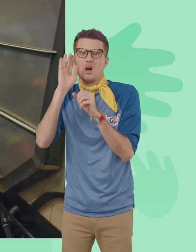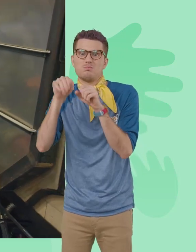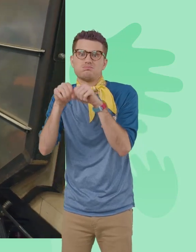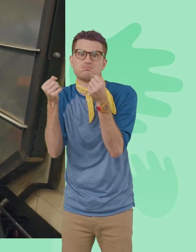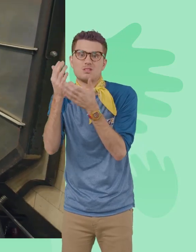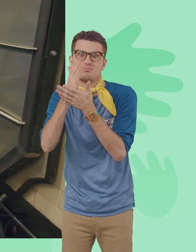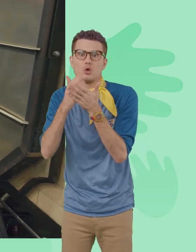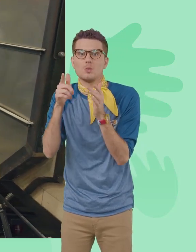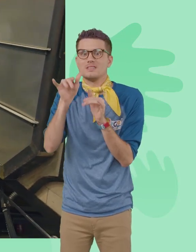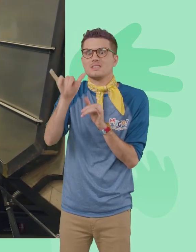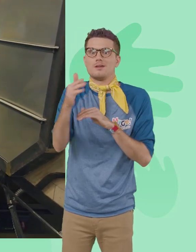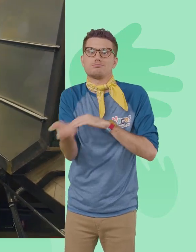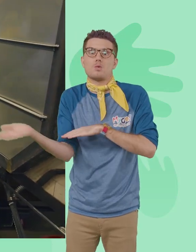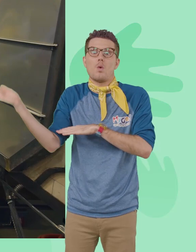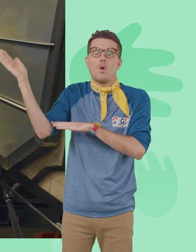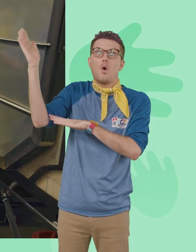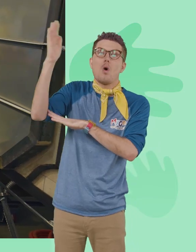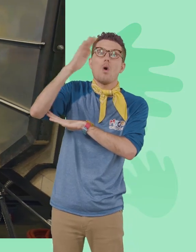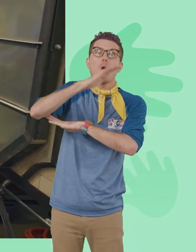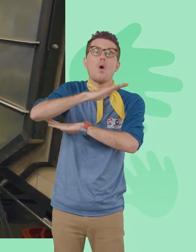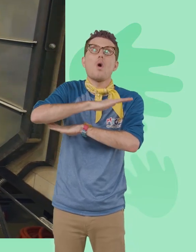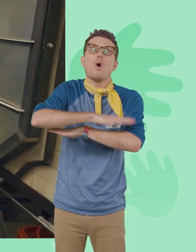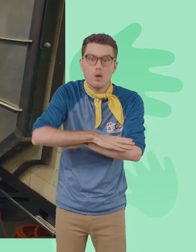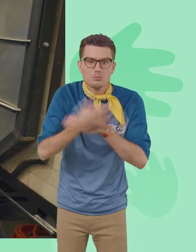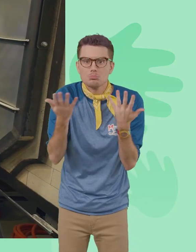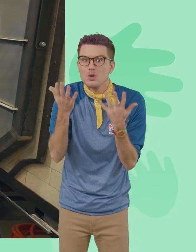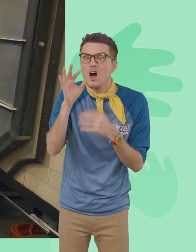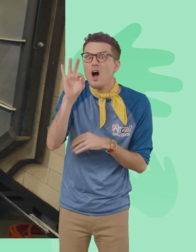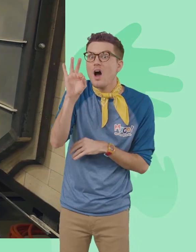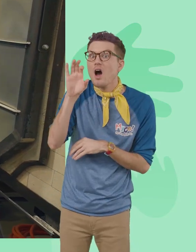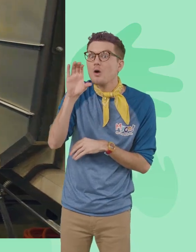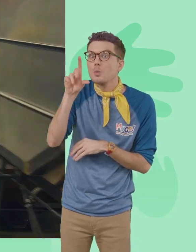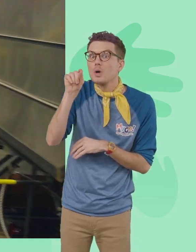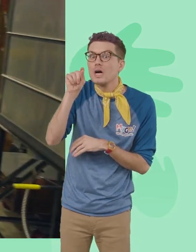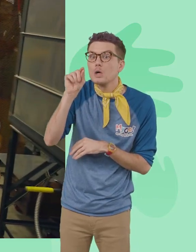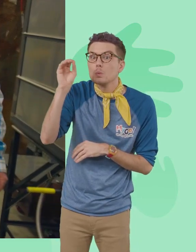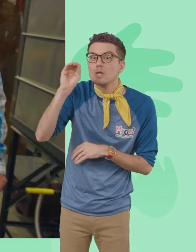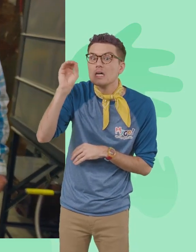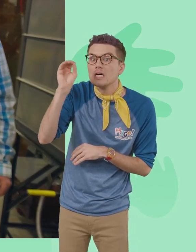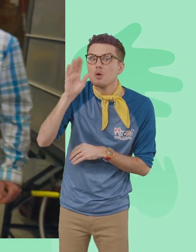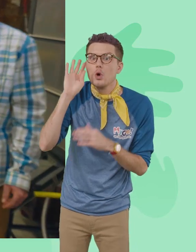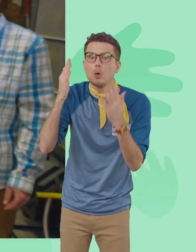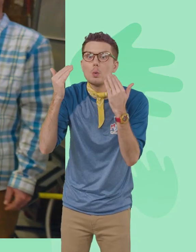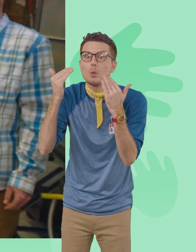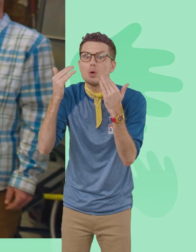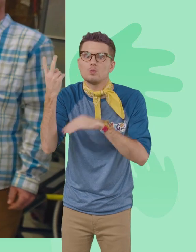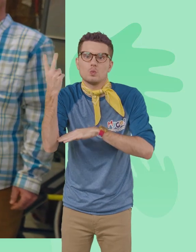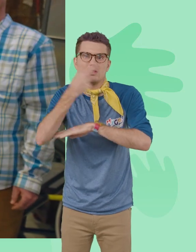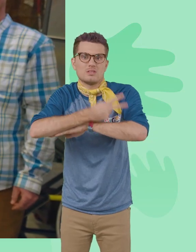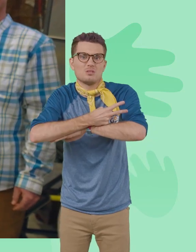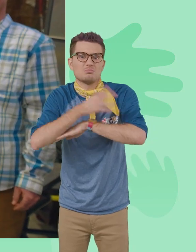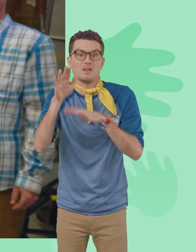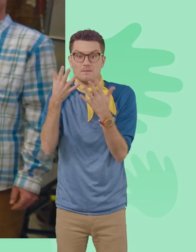all day long at 920 degrees and that it cools down over a two-day period after that. Wow. Wow. That's so cool. I'm